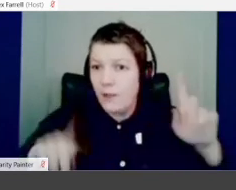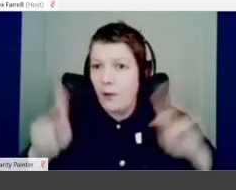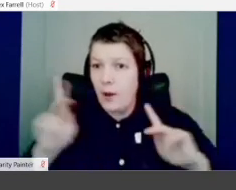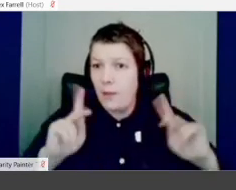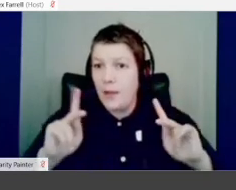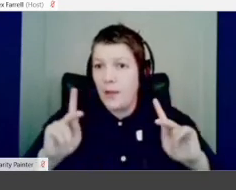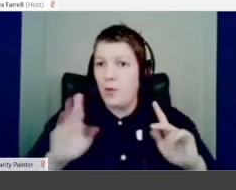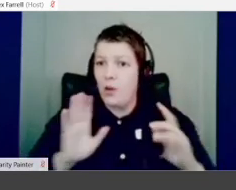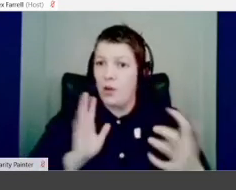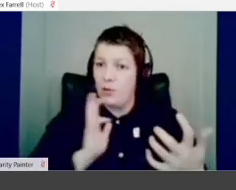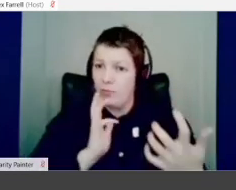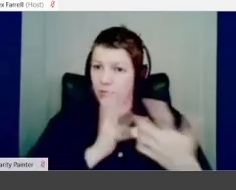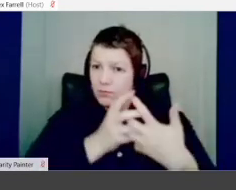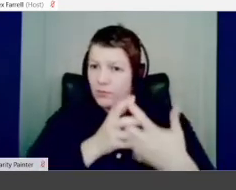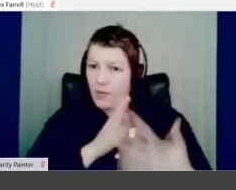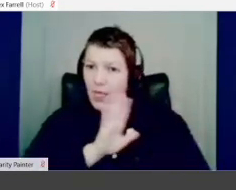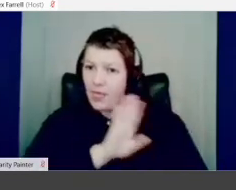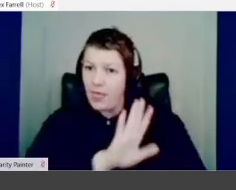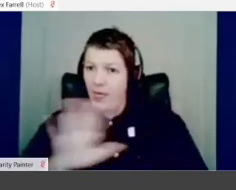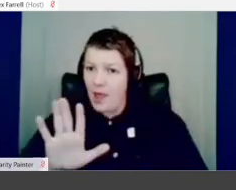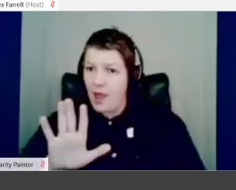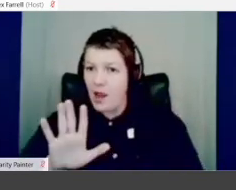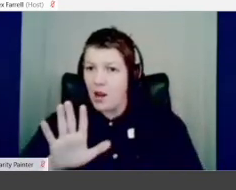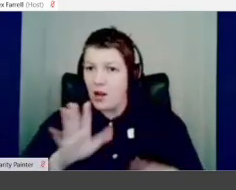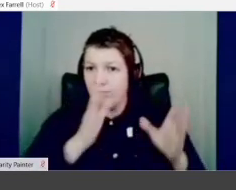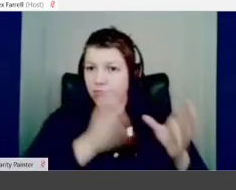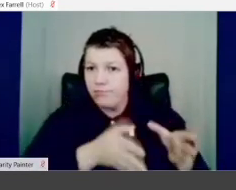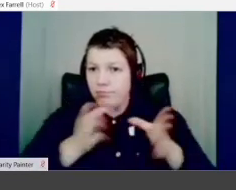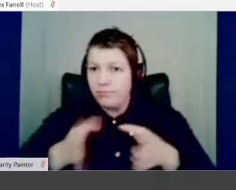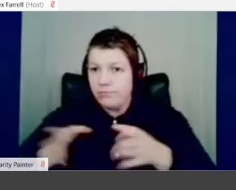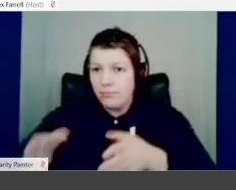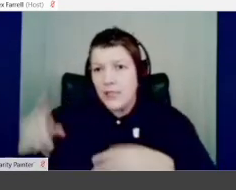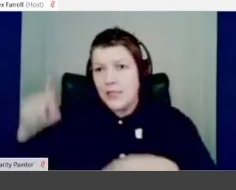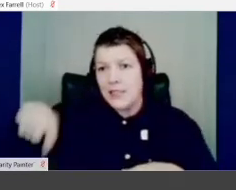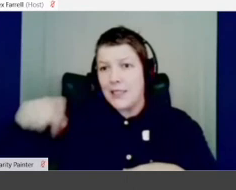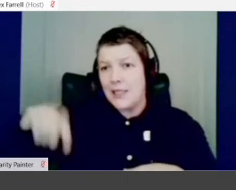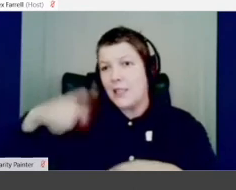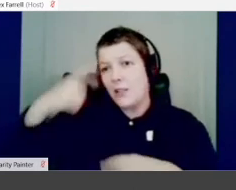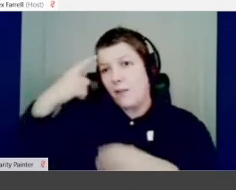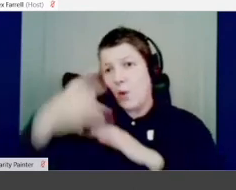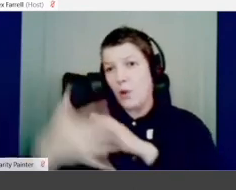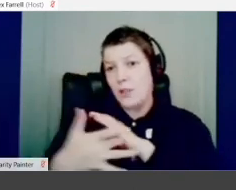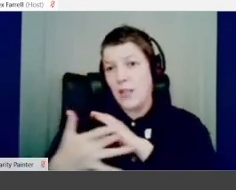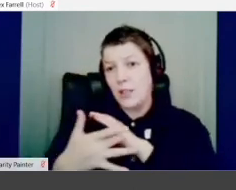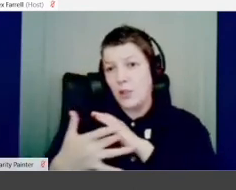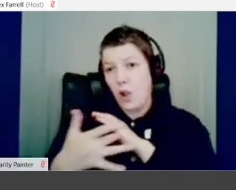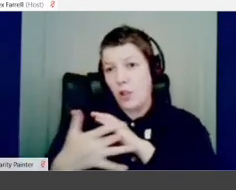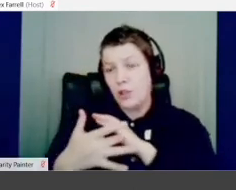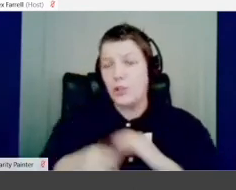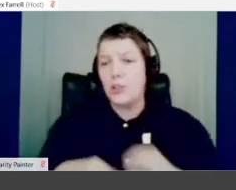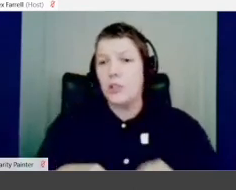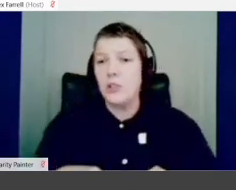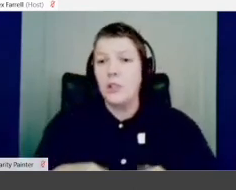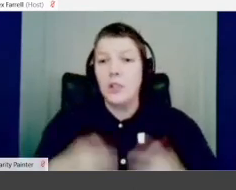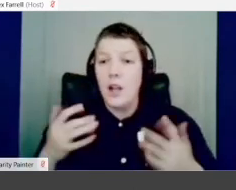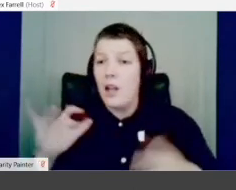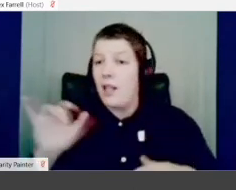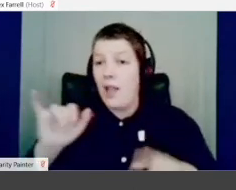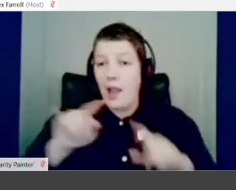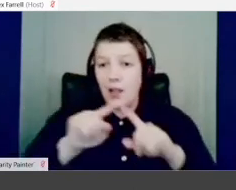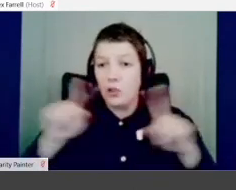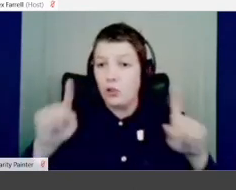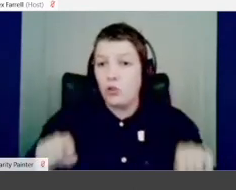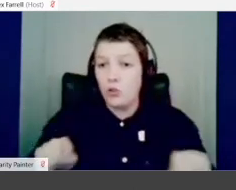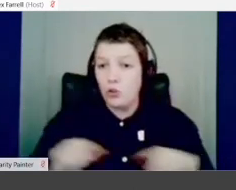too. Originally, the survey had been created in a way that if you needed a screen reader, it would have been awful. It was not a